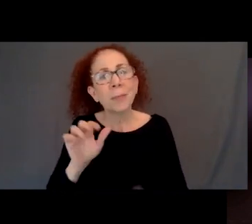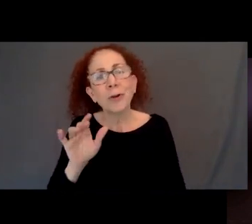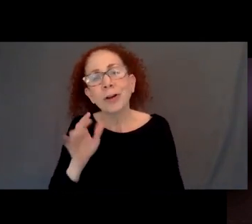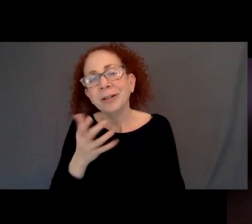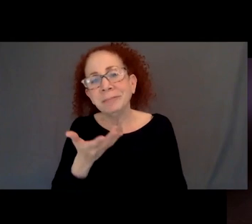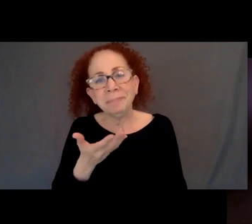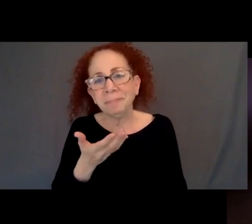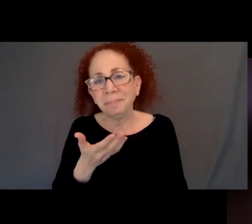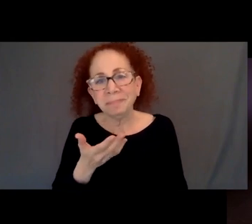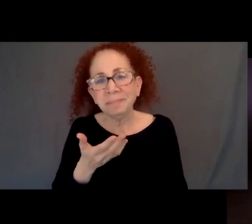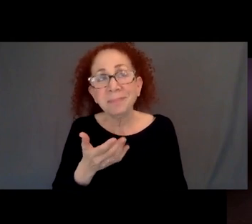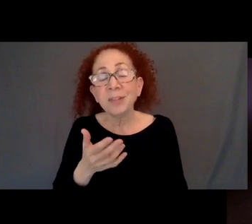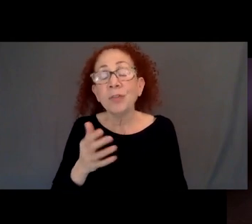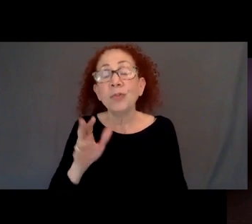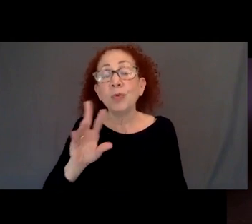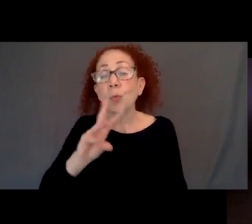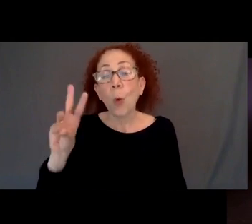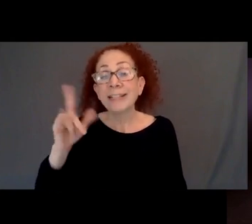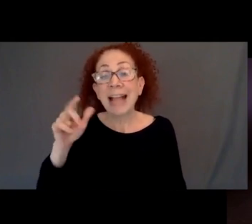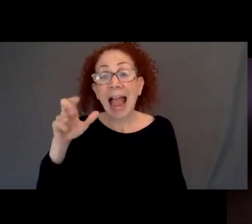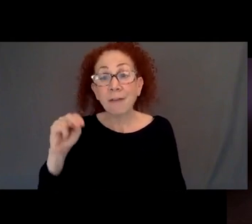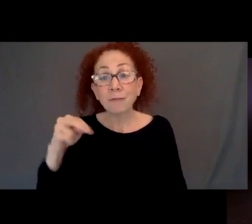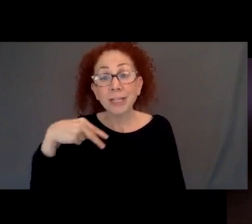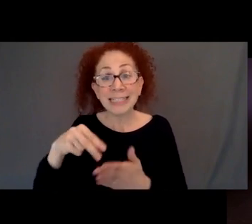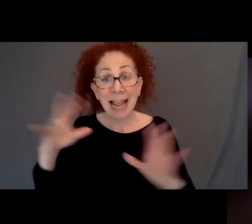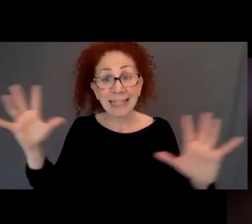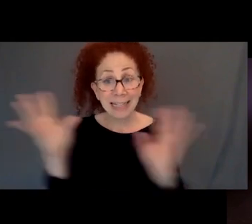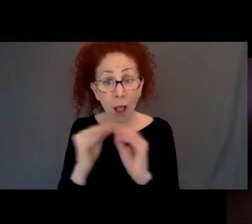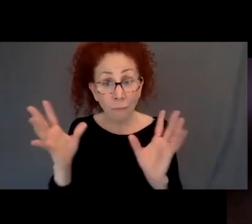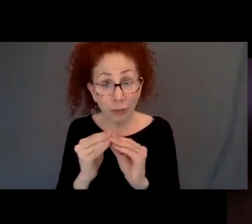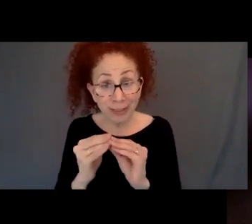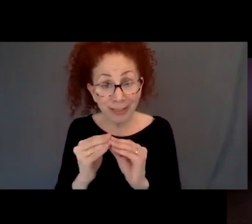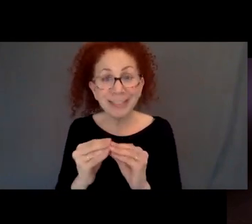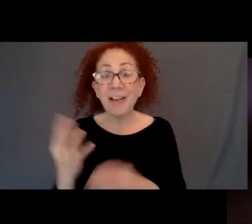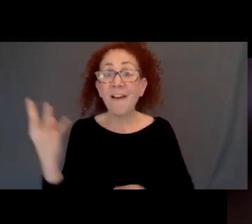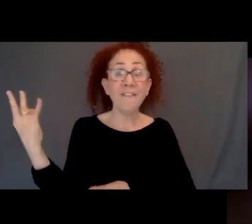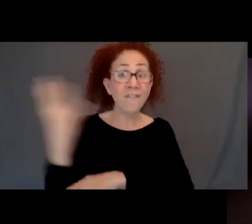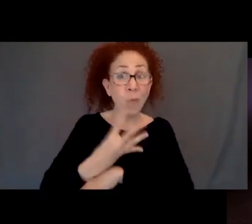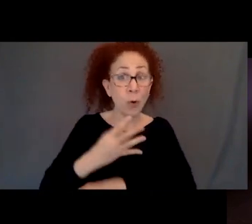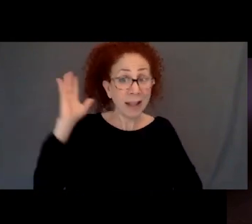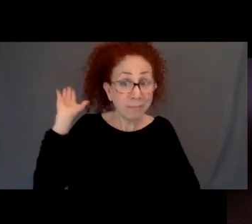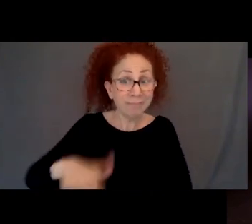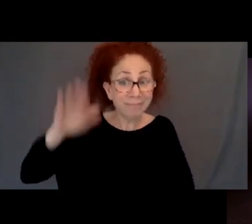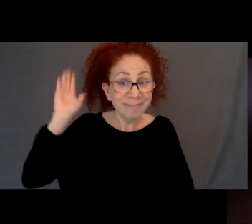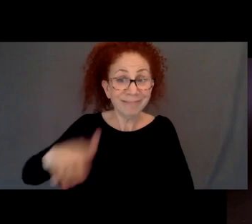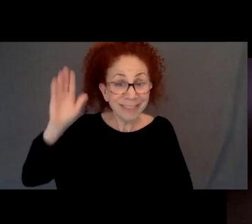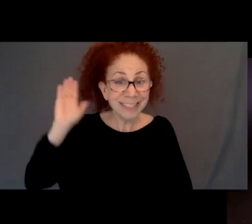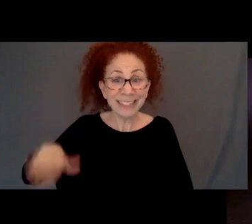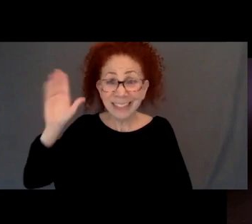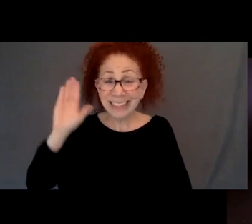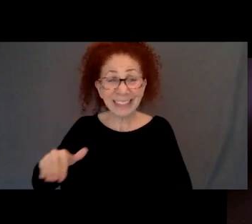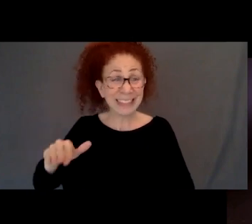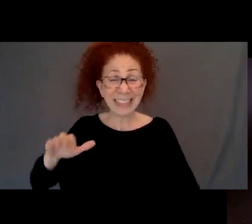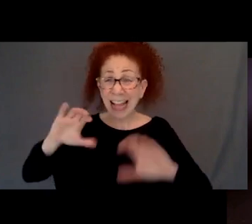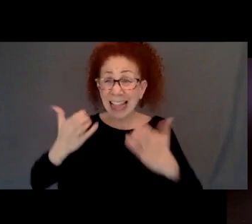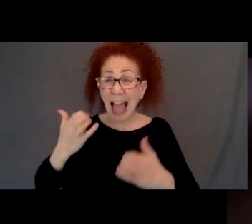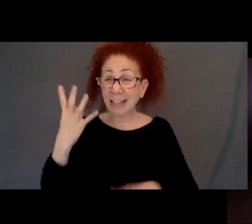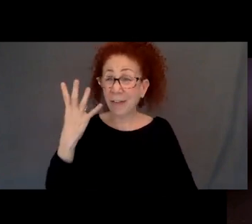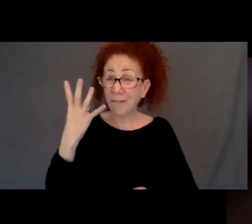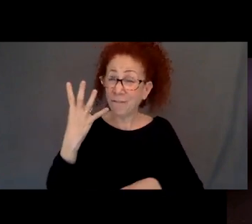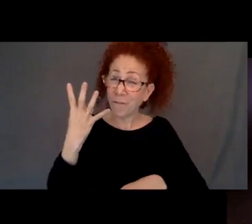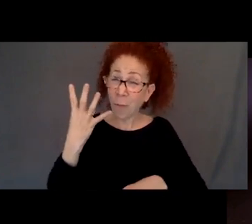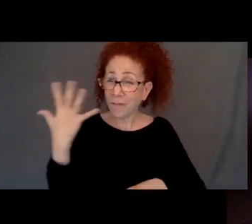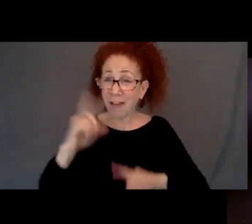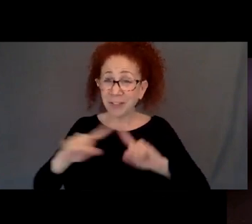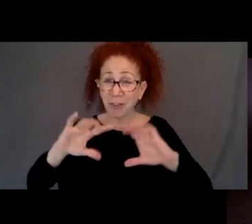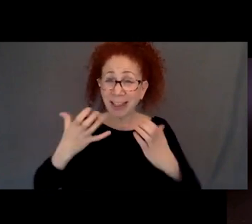know, those West African dance conferences that are like 4 days, and folks would take 4 or 5 classes a day, and you'd